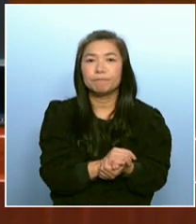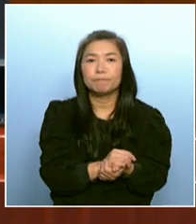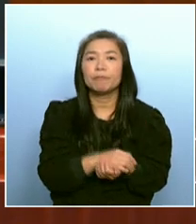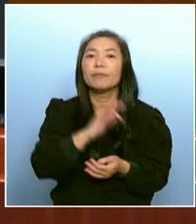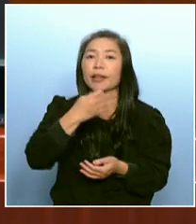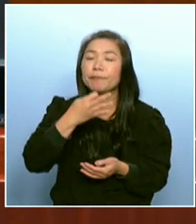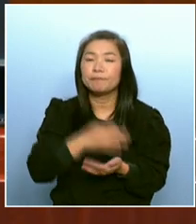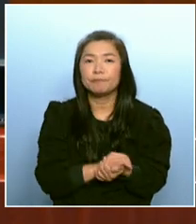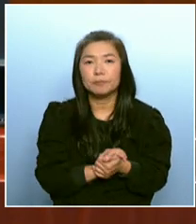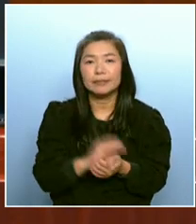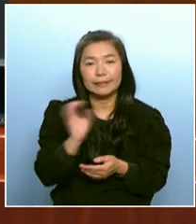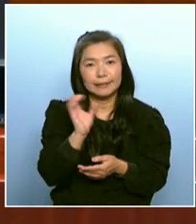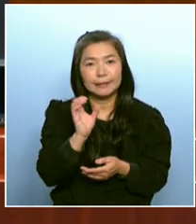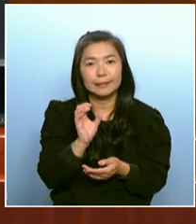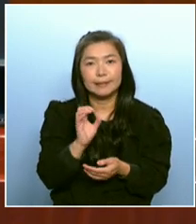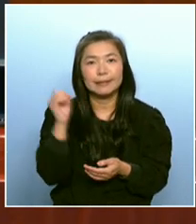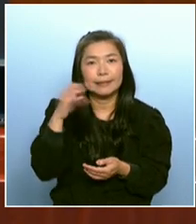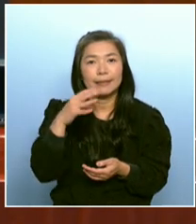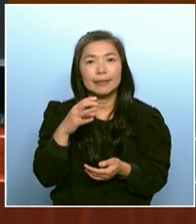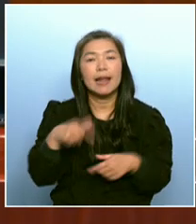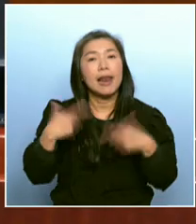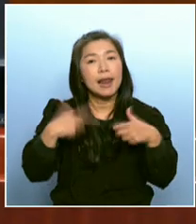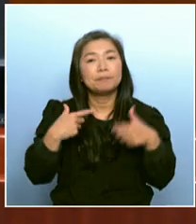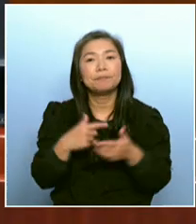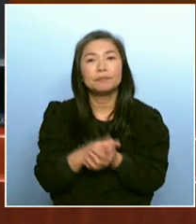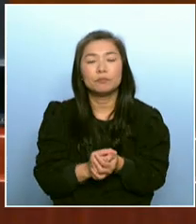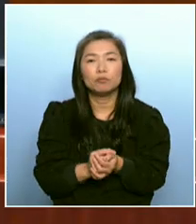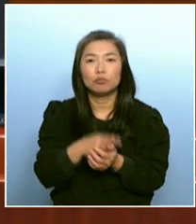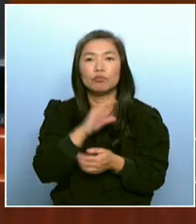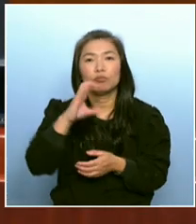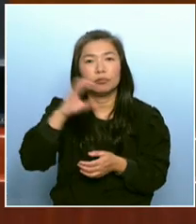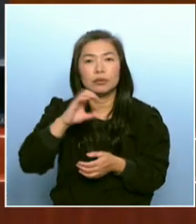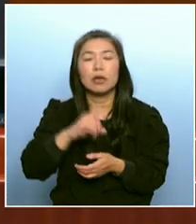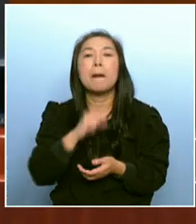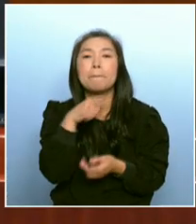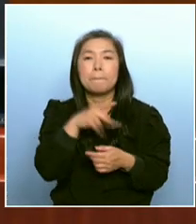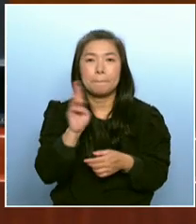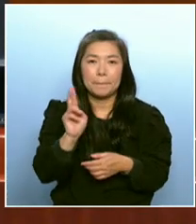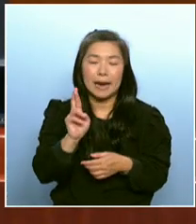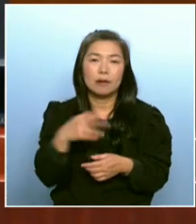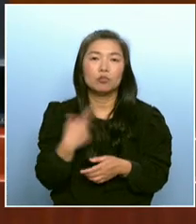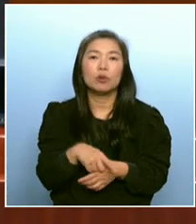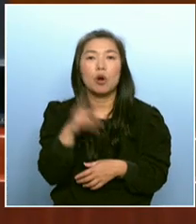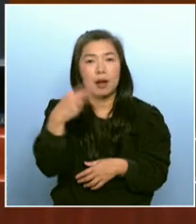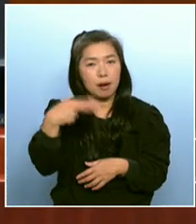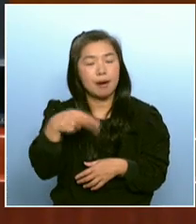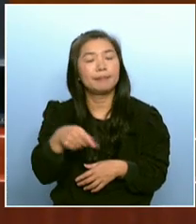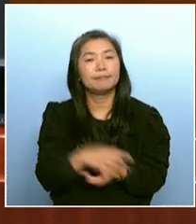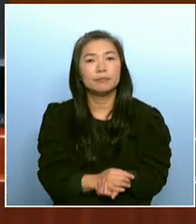Pui Kong, Mr. Alex Fan, Mr. Chen Pui Lun, Mr. Bill Tang, Mr. Andrew Lam, Mr. Mark Chong, Ms. Ginny Man, and Mr. Hong